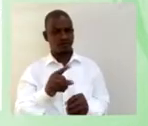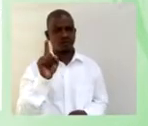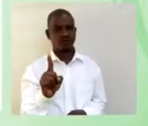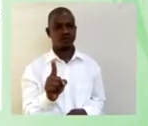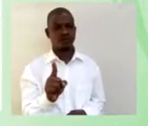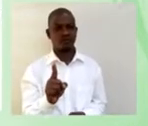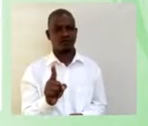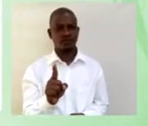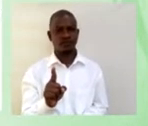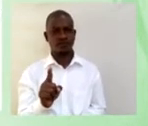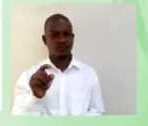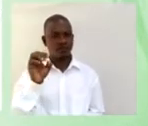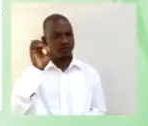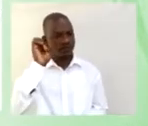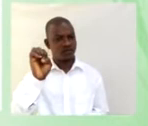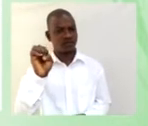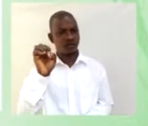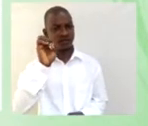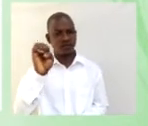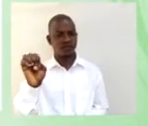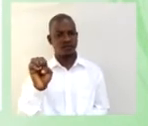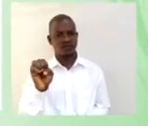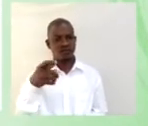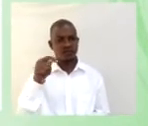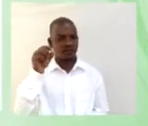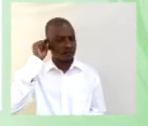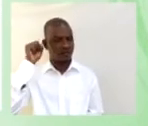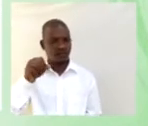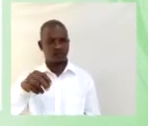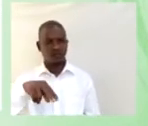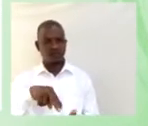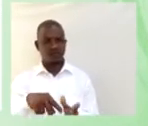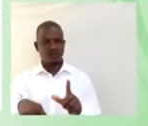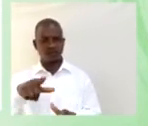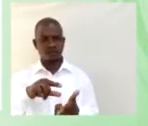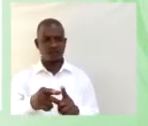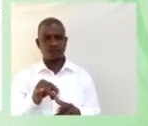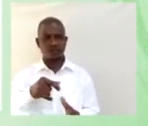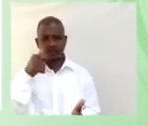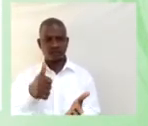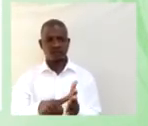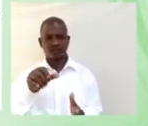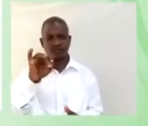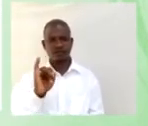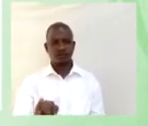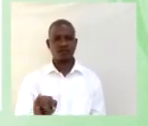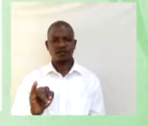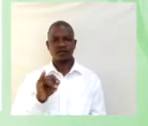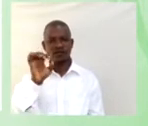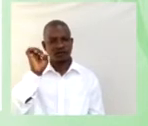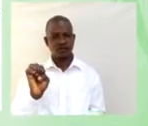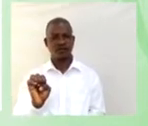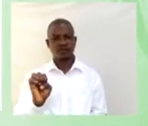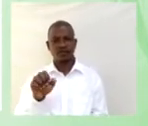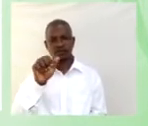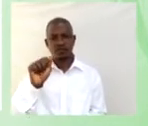sound number one, E. E. The sound symbolizes letters I,